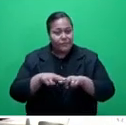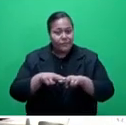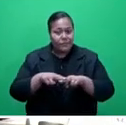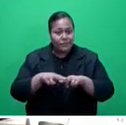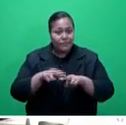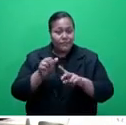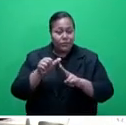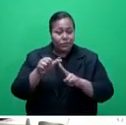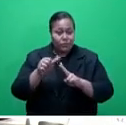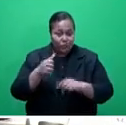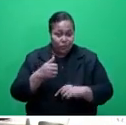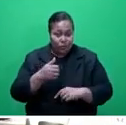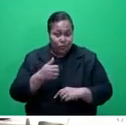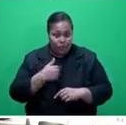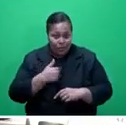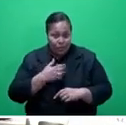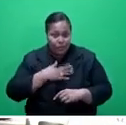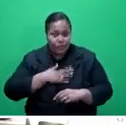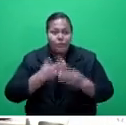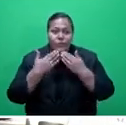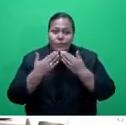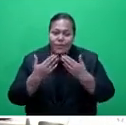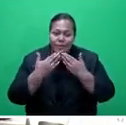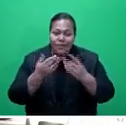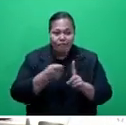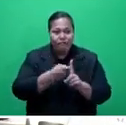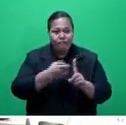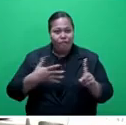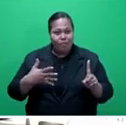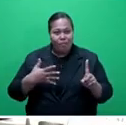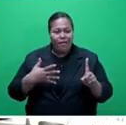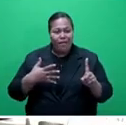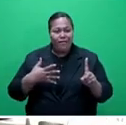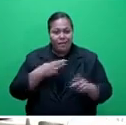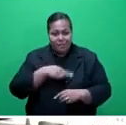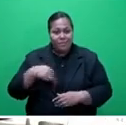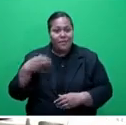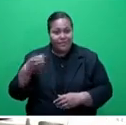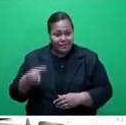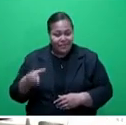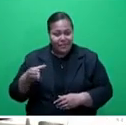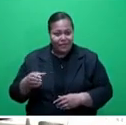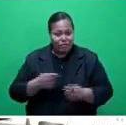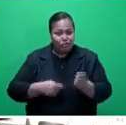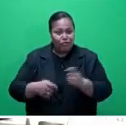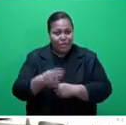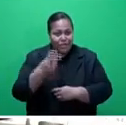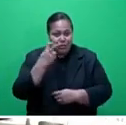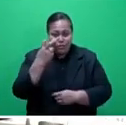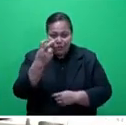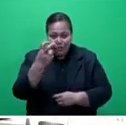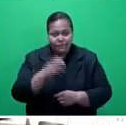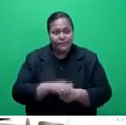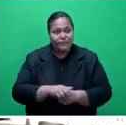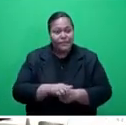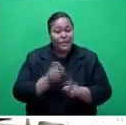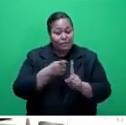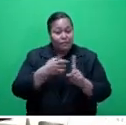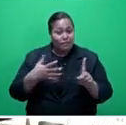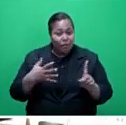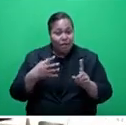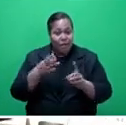thank the former Minister for Industry, Trade and Tourism, Honourable Pramila Kumar, and the former Minister for